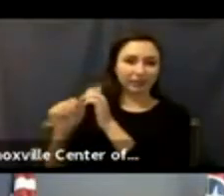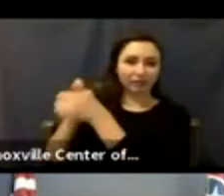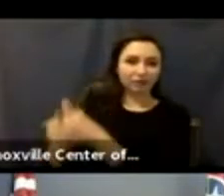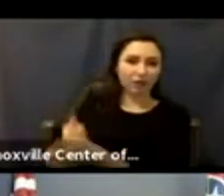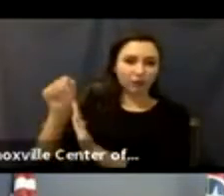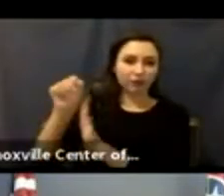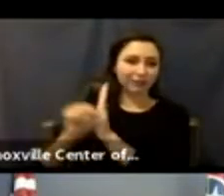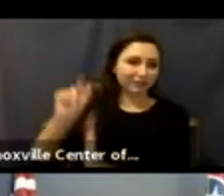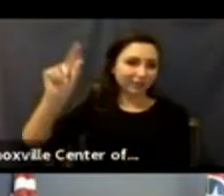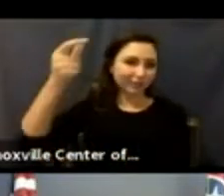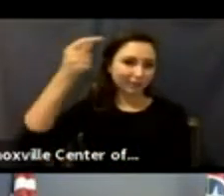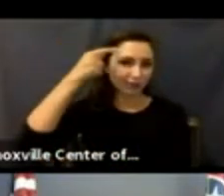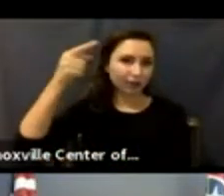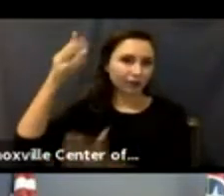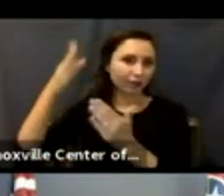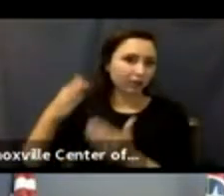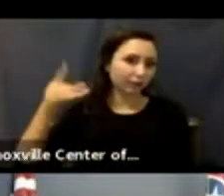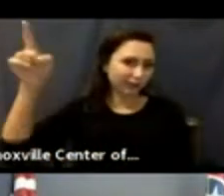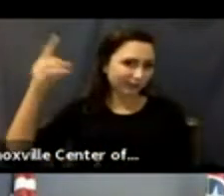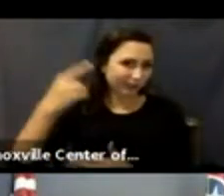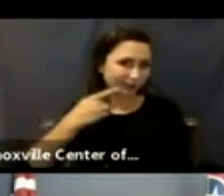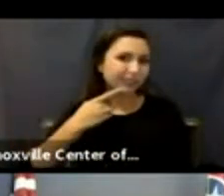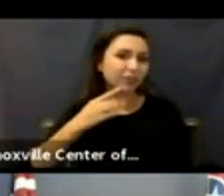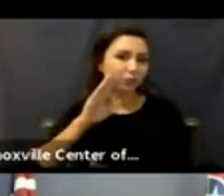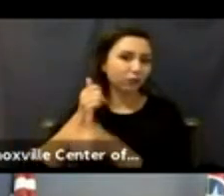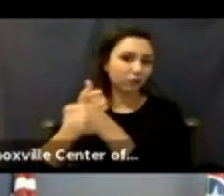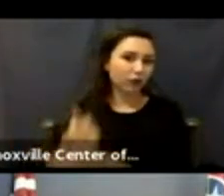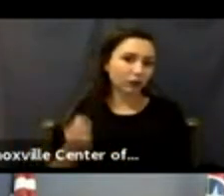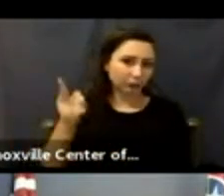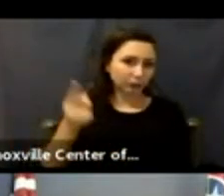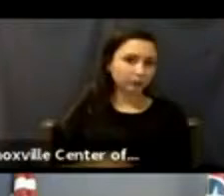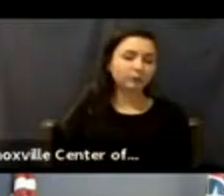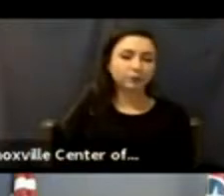the governor say. That's what we're following.